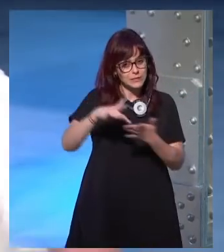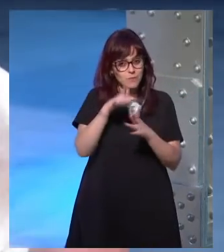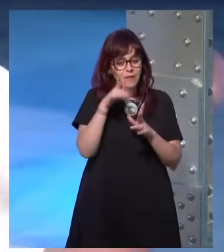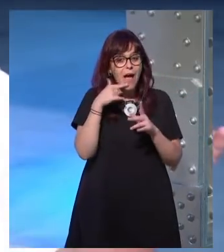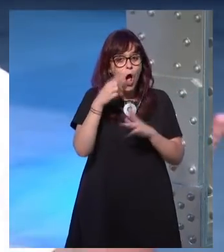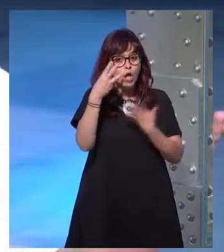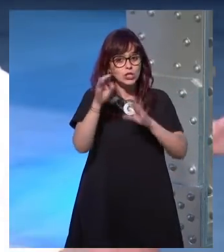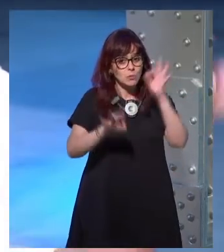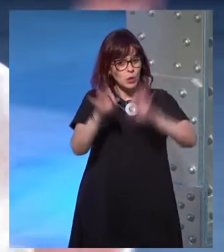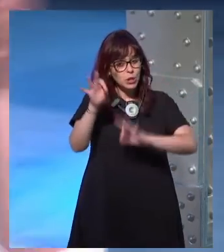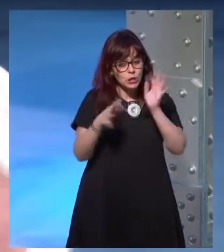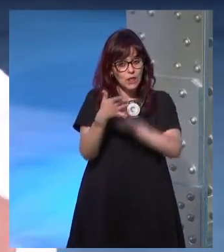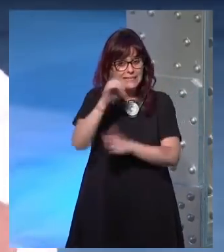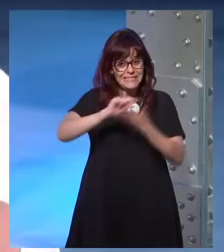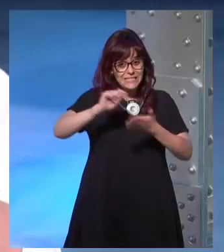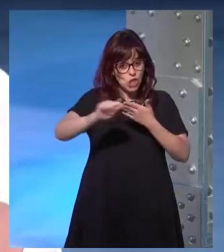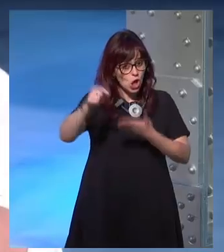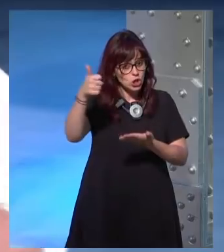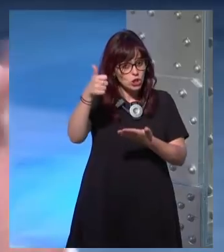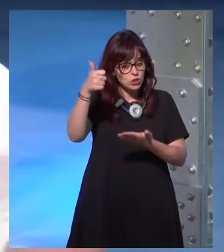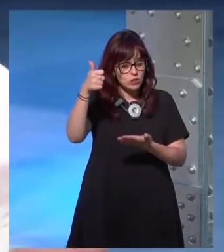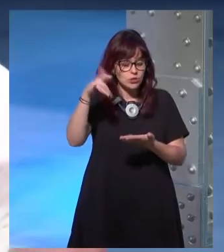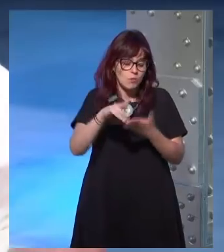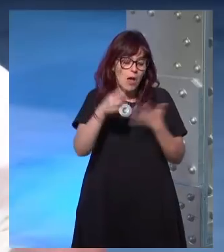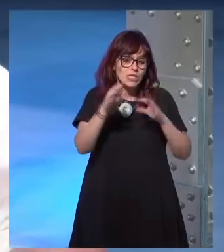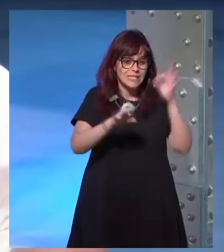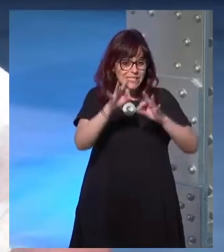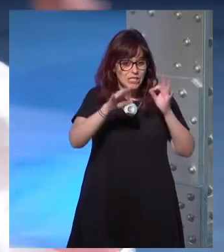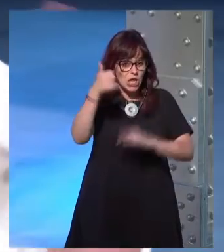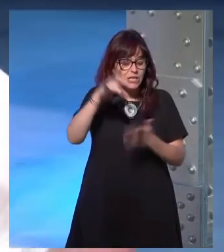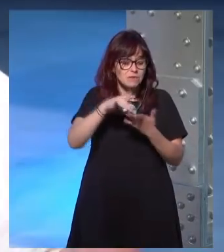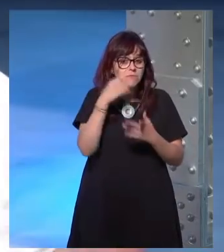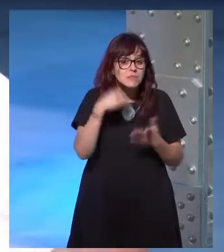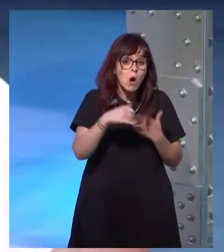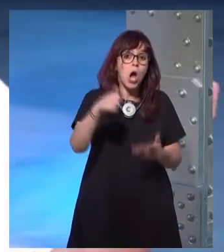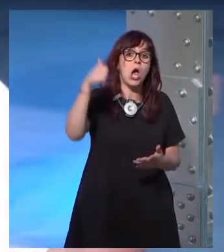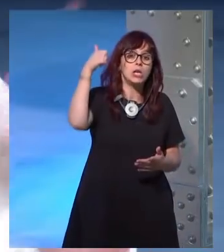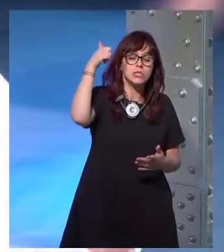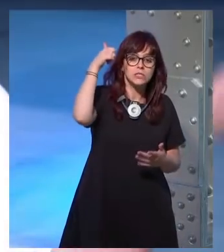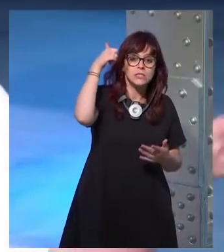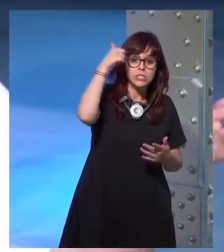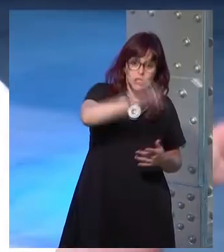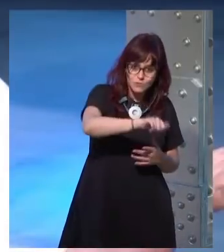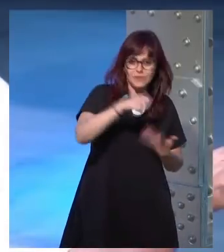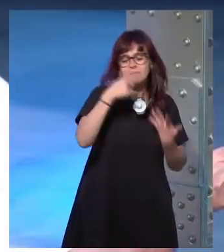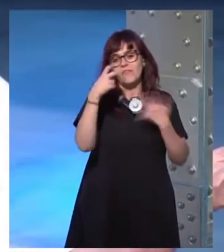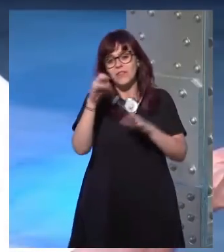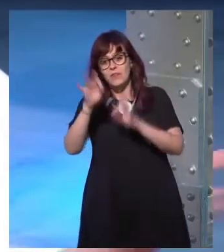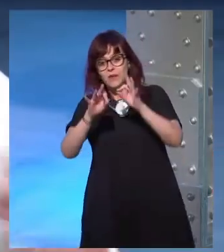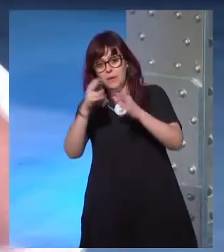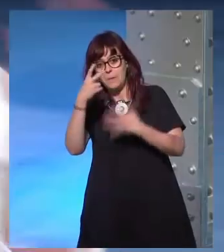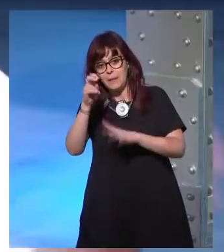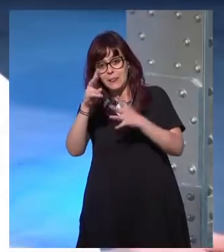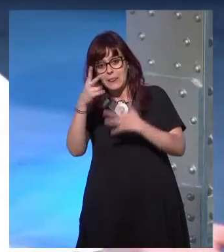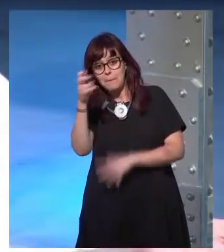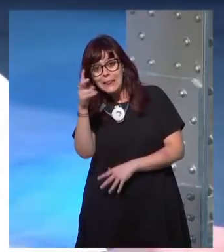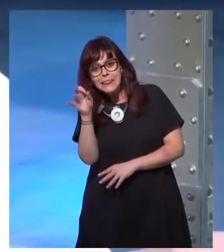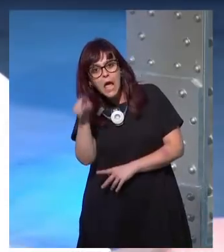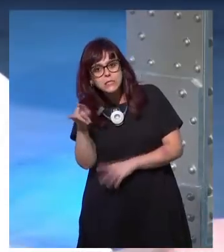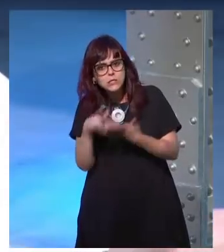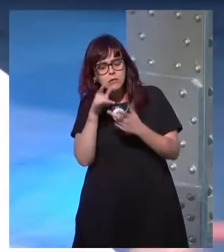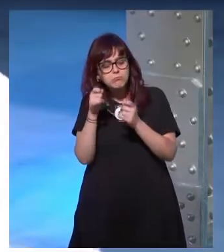20% are women, like you're used to inequality, and suddenly it becomes 50%, that looks like oppression to you. You've never seen equality before. This is